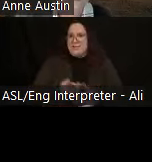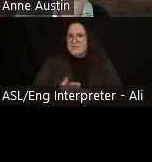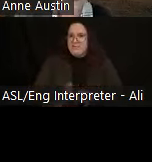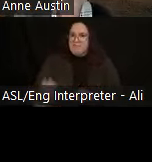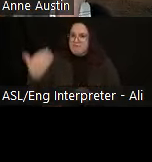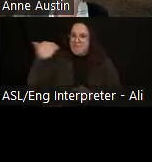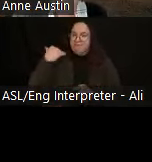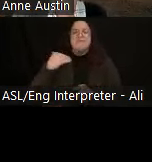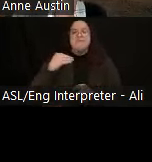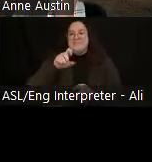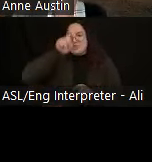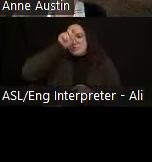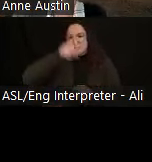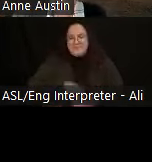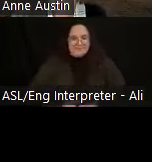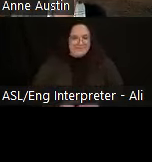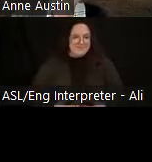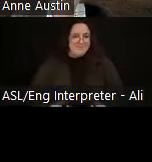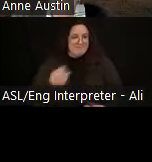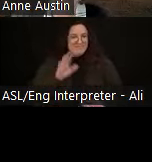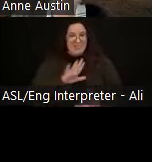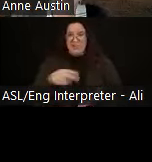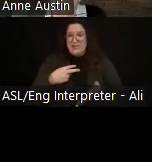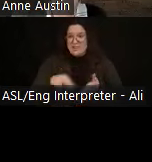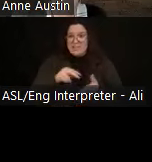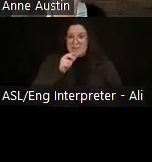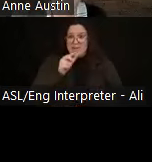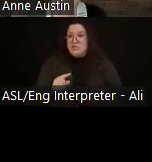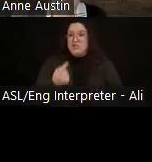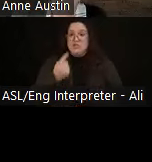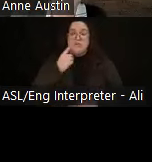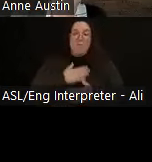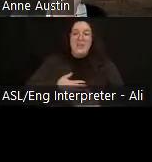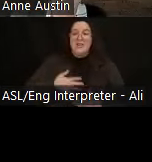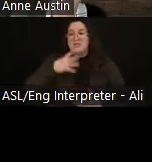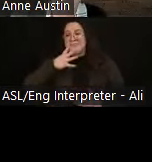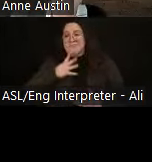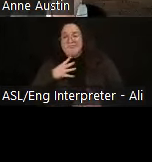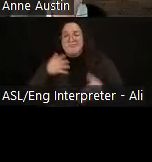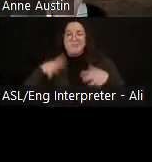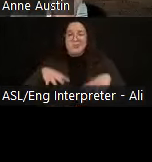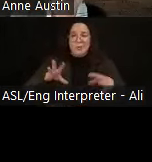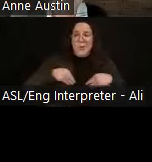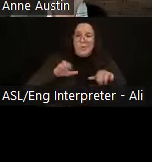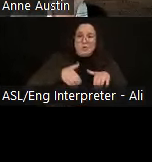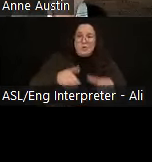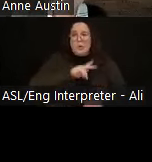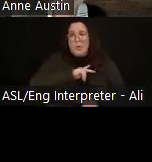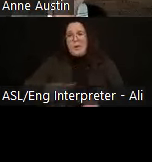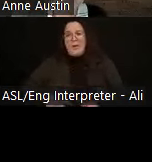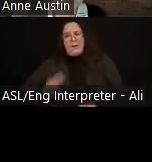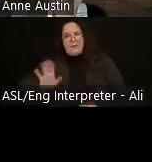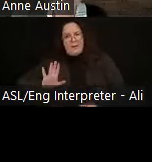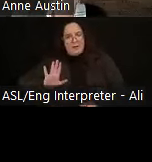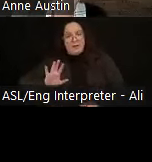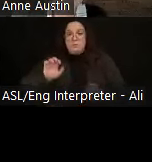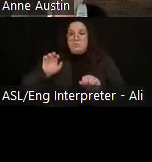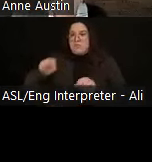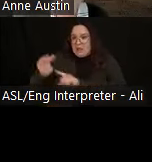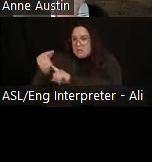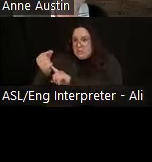Egypt. And in this case, their dancing isn't meant solely to pleasure a tomb owner or the king, but instead